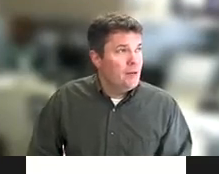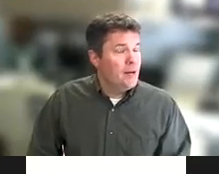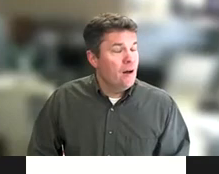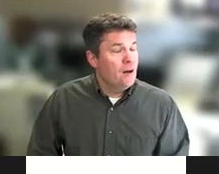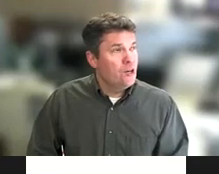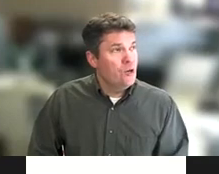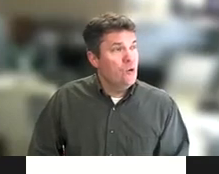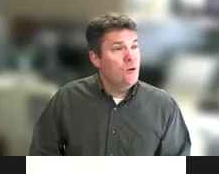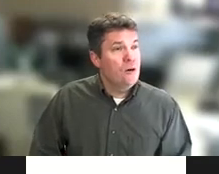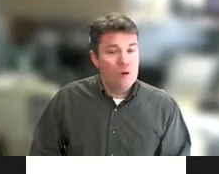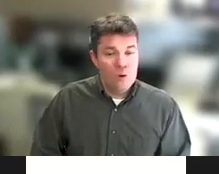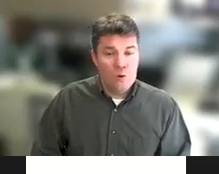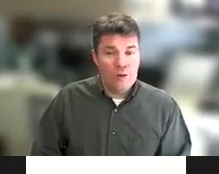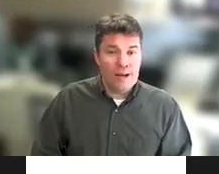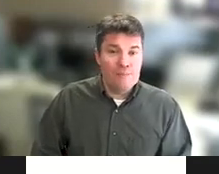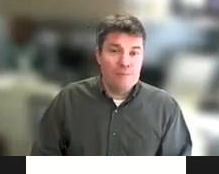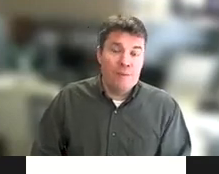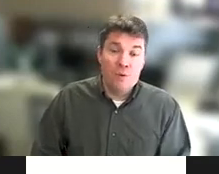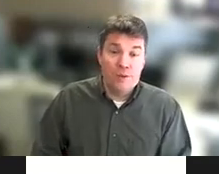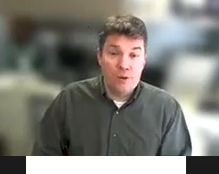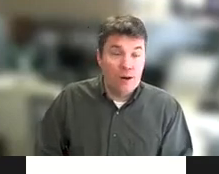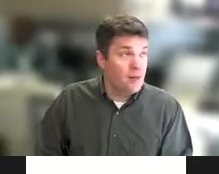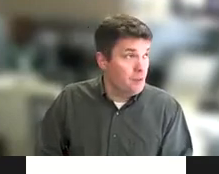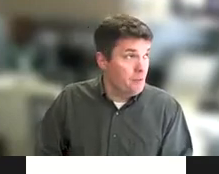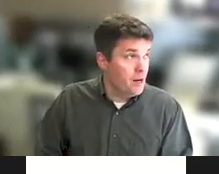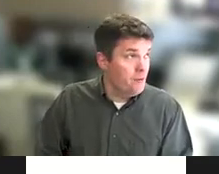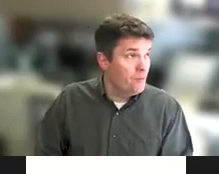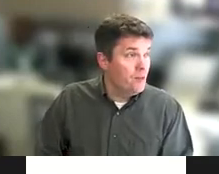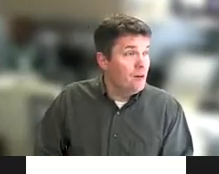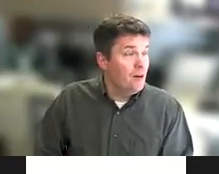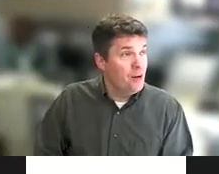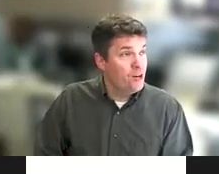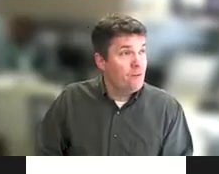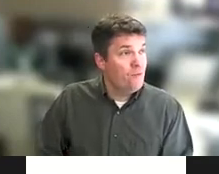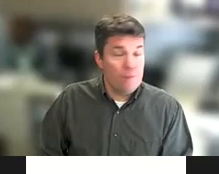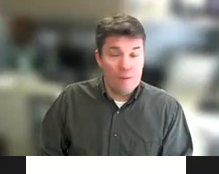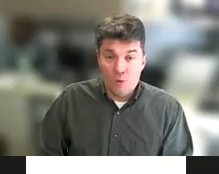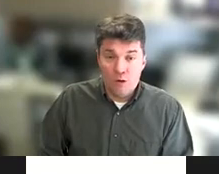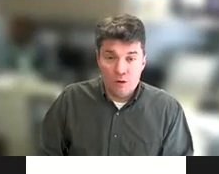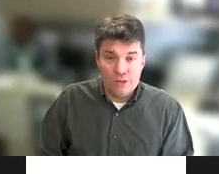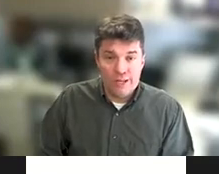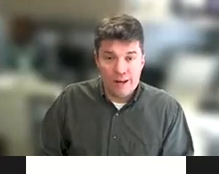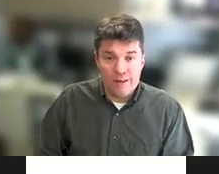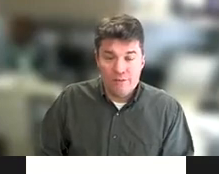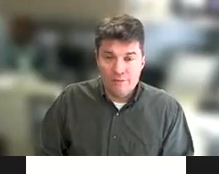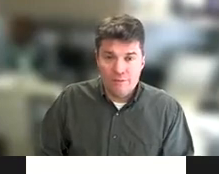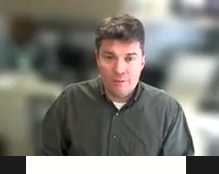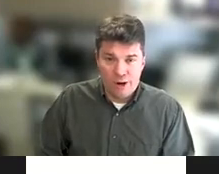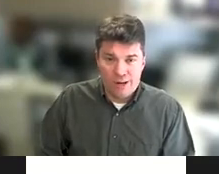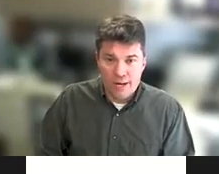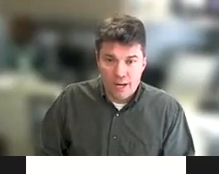So let me get on to who the types of people with hearing loss may be. I mentioned before, people who are culturally